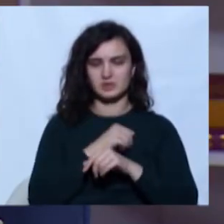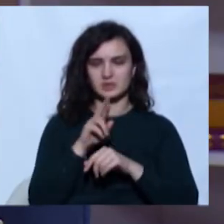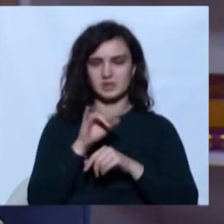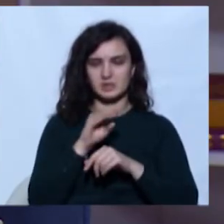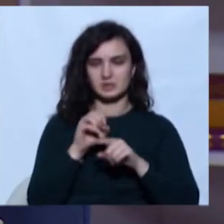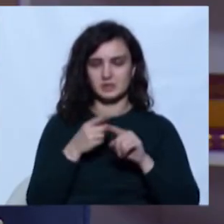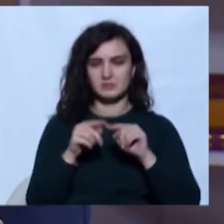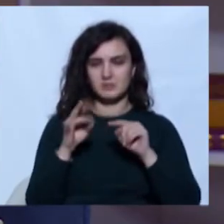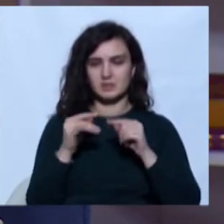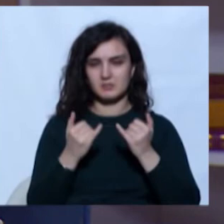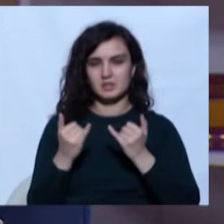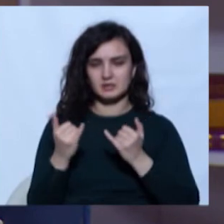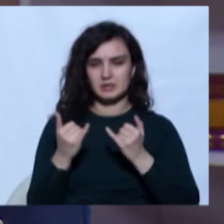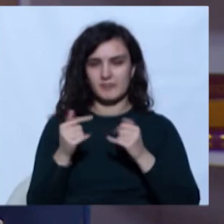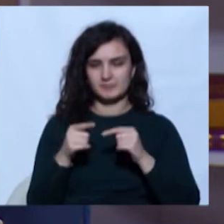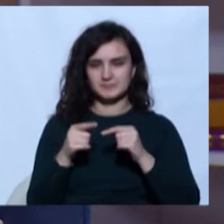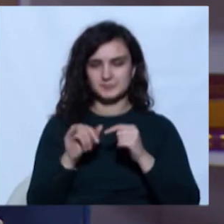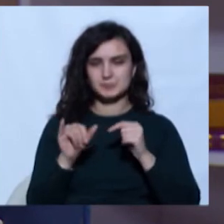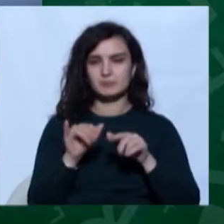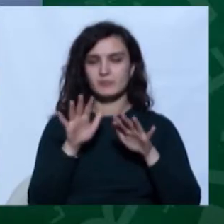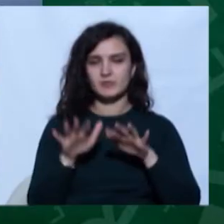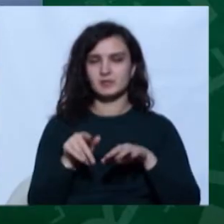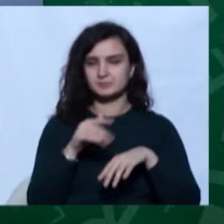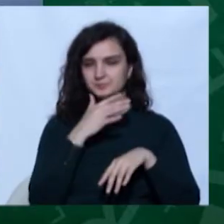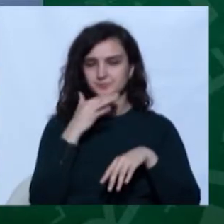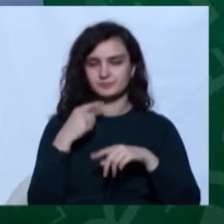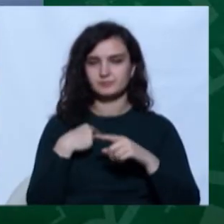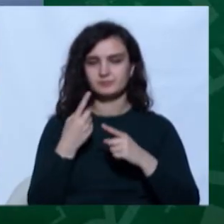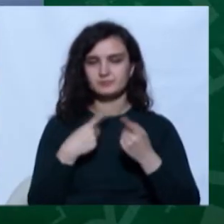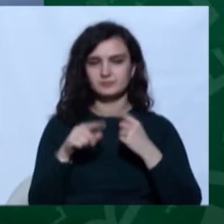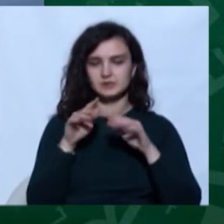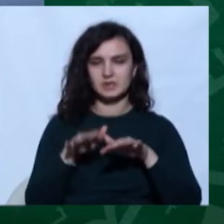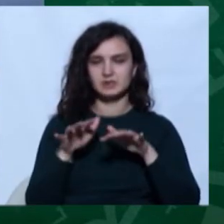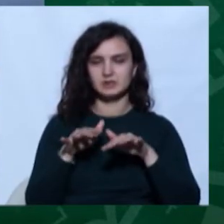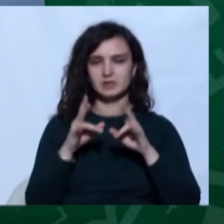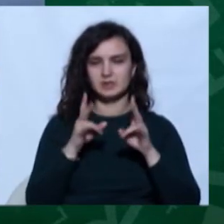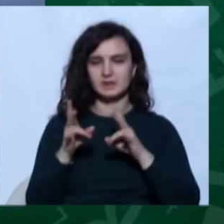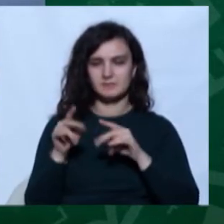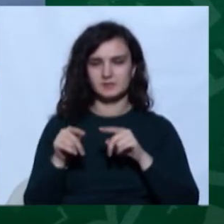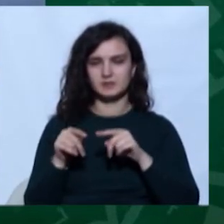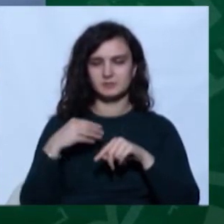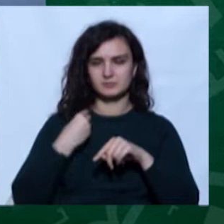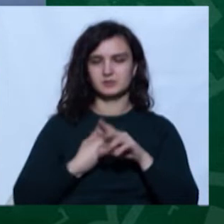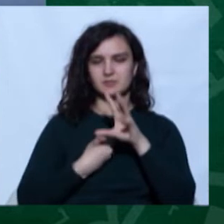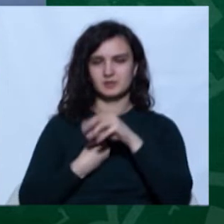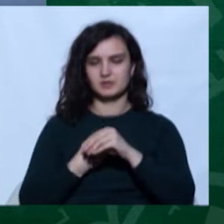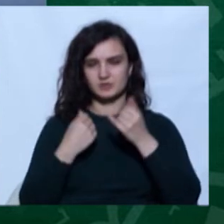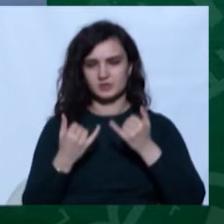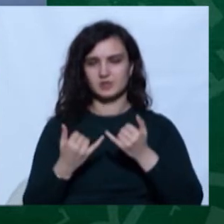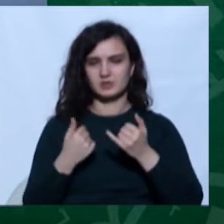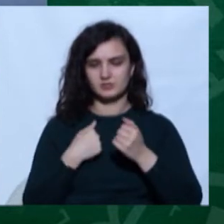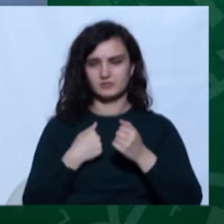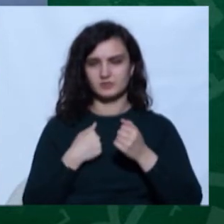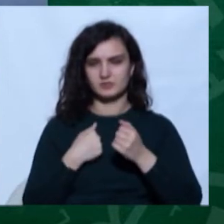But that brings us now to the where. Many of our places happen in France. Now